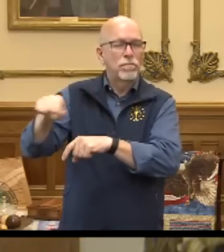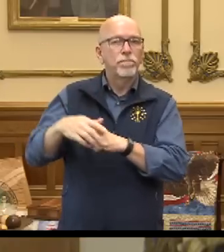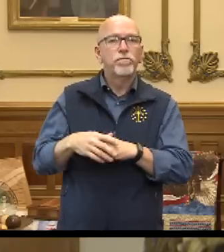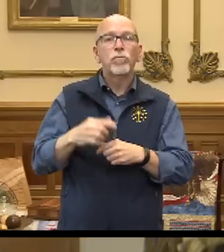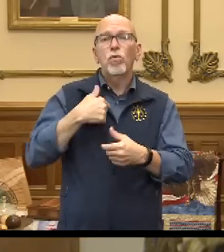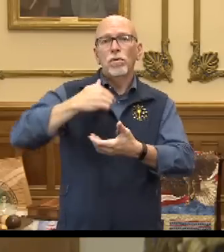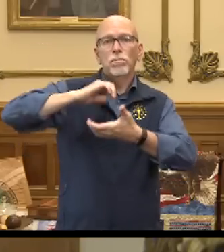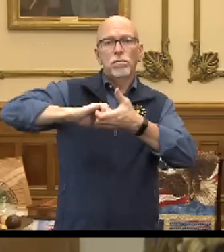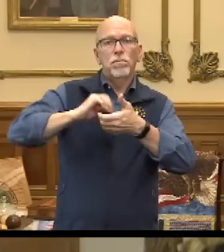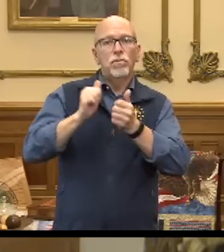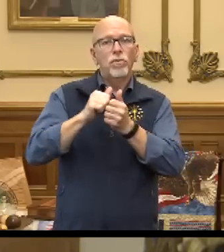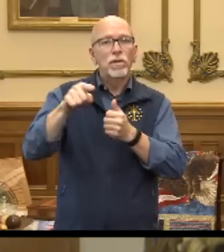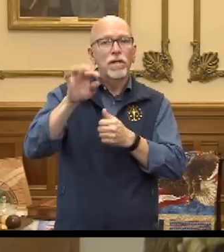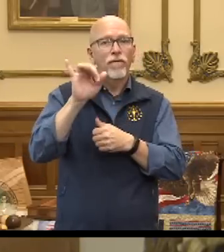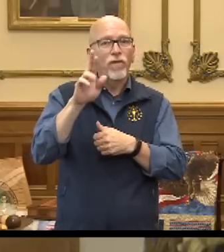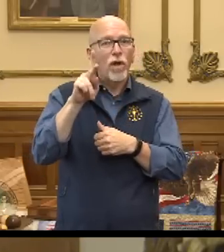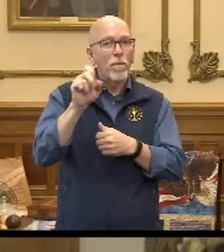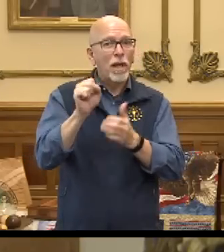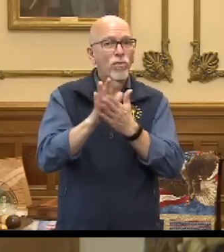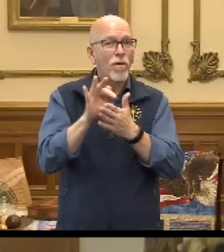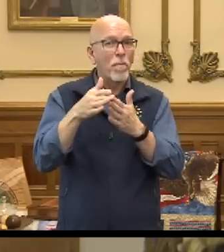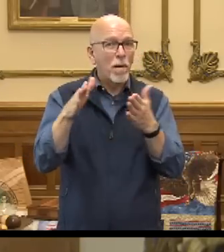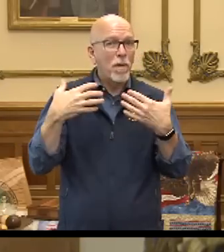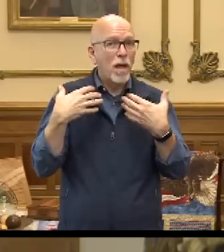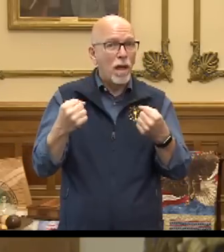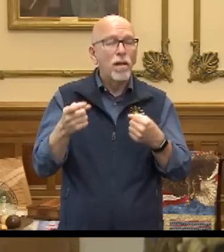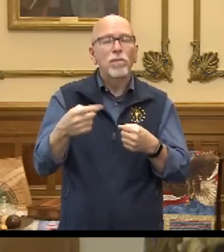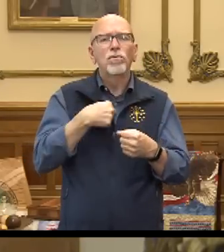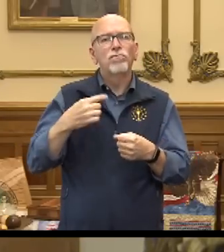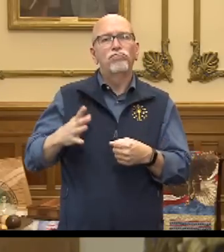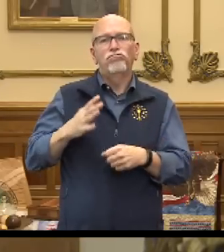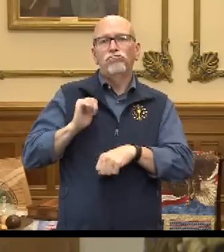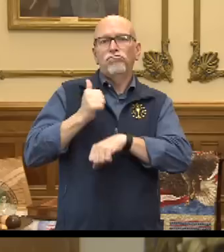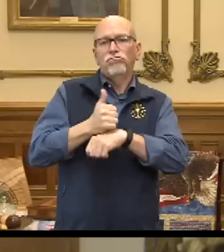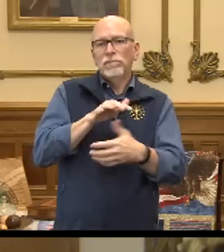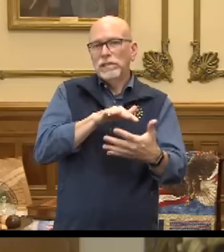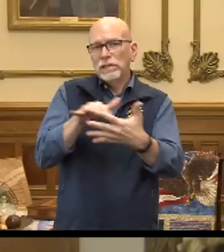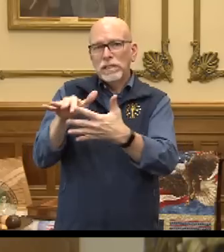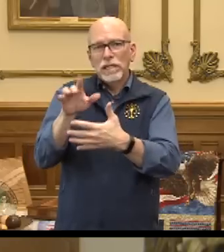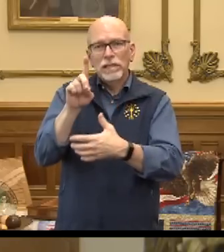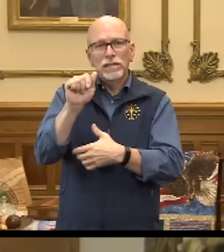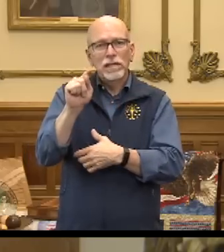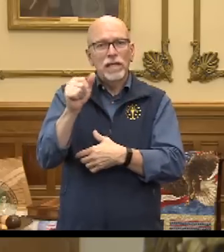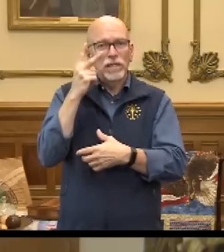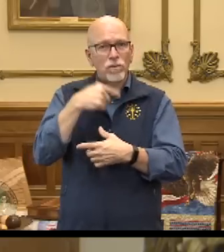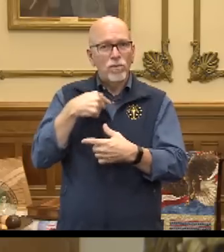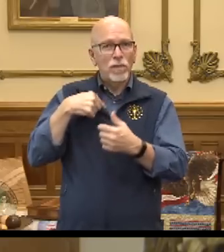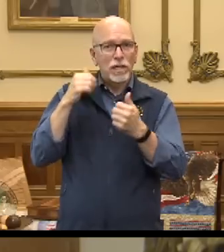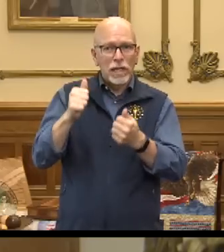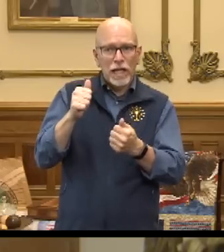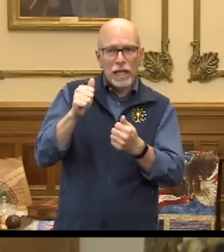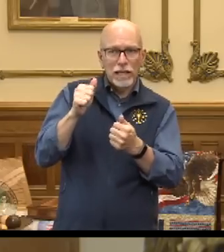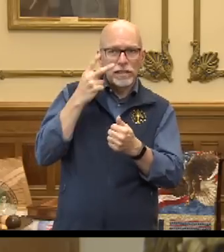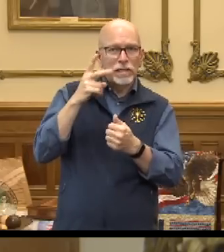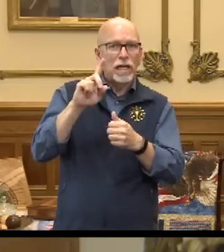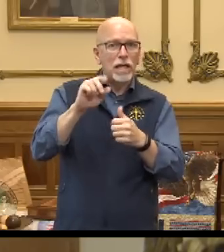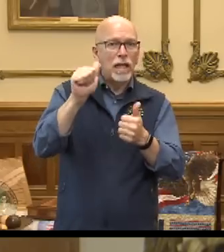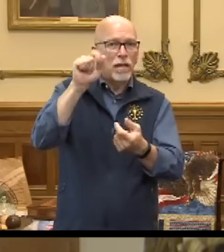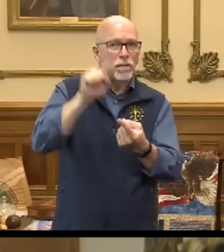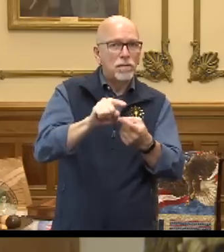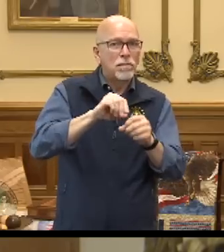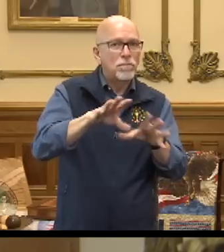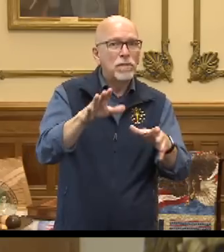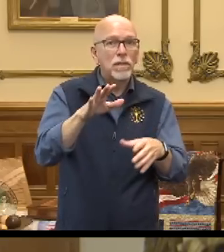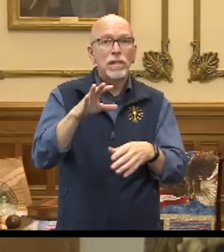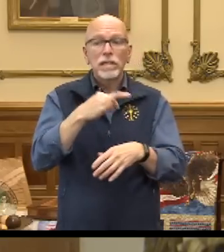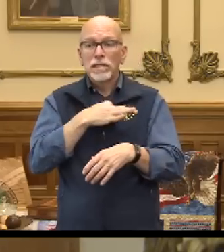partnered with Probari and the Fairbanks School of Public Health to formally study the data to determine if we could use county prevalence, facility type, or staff